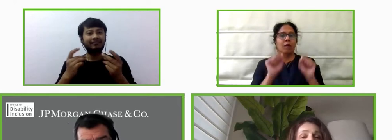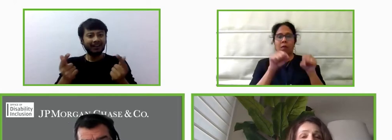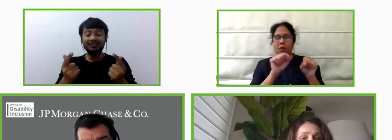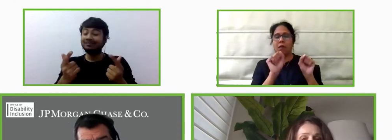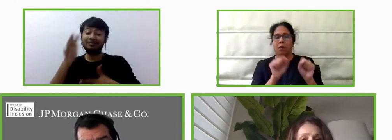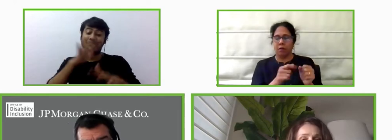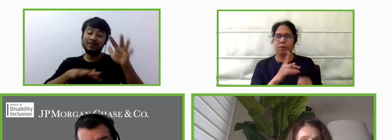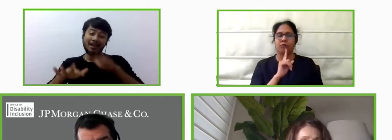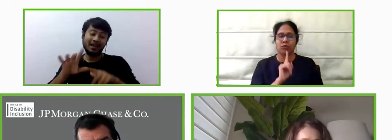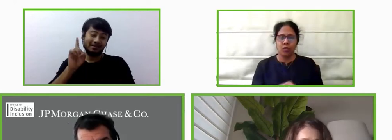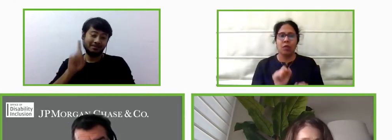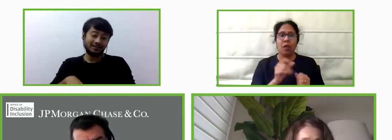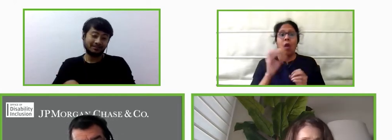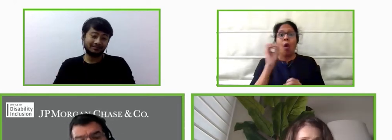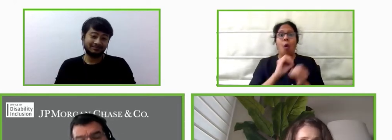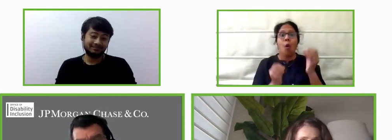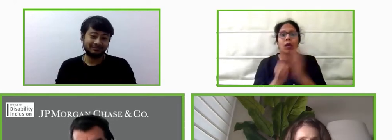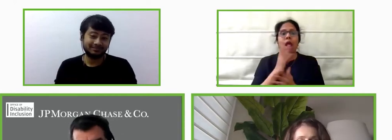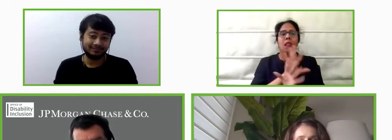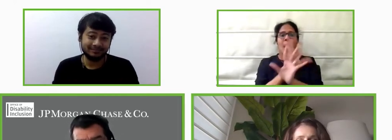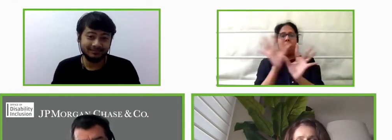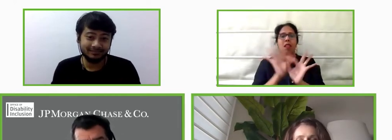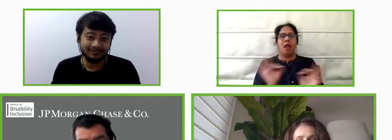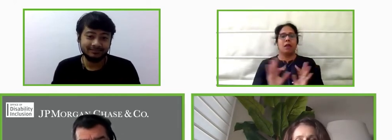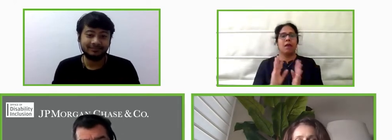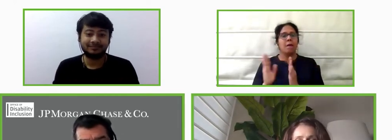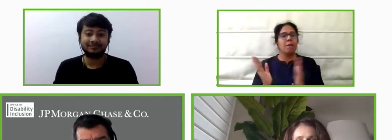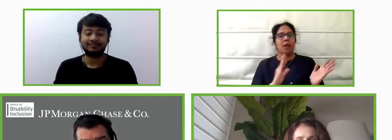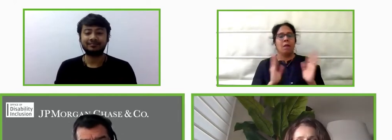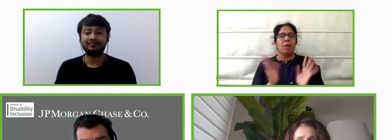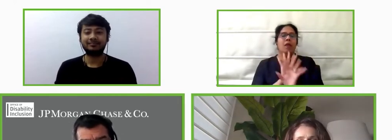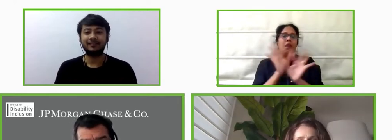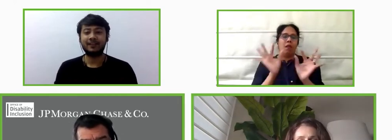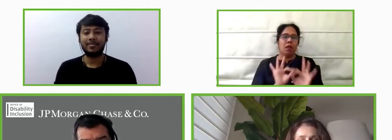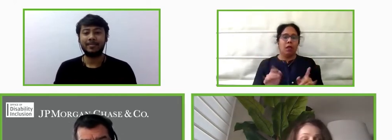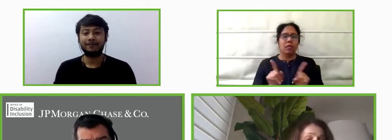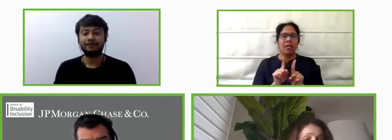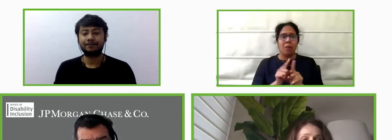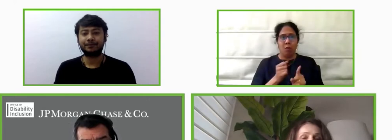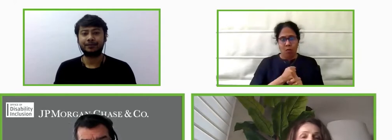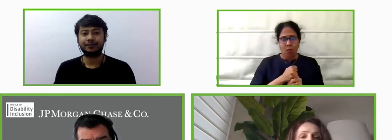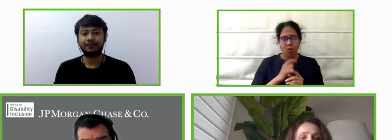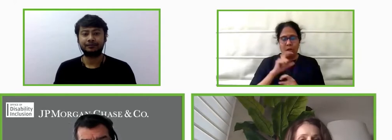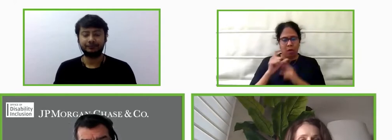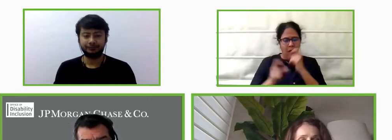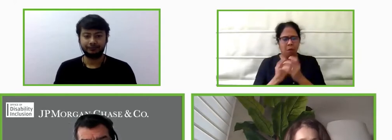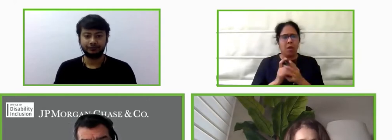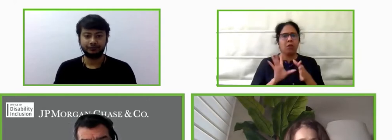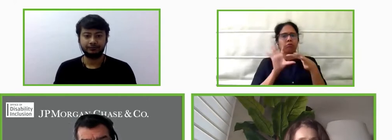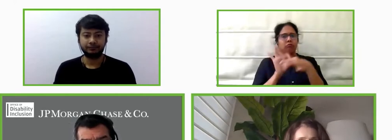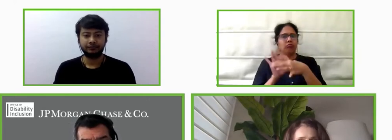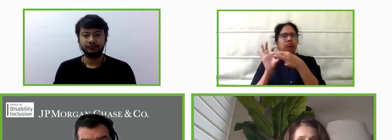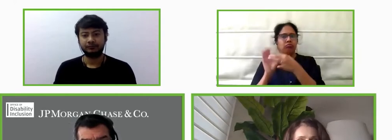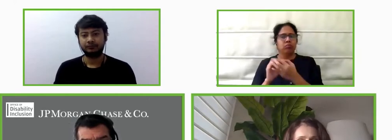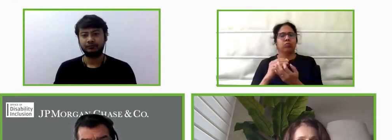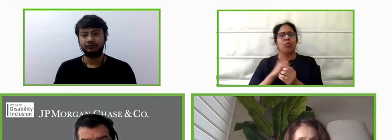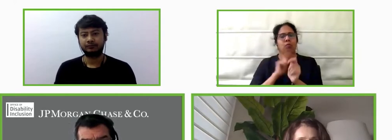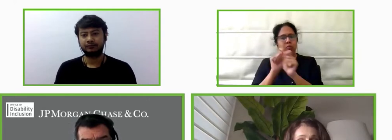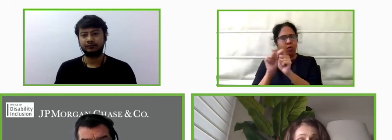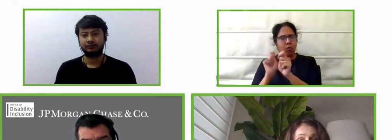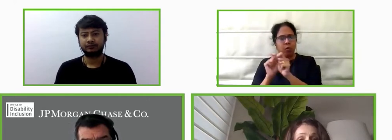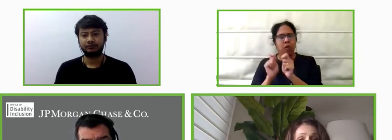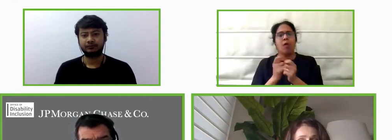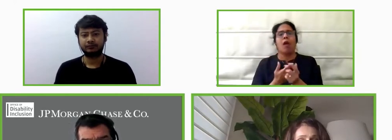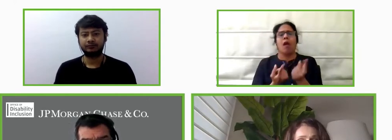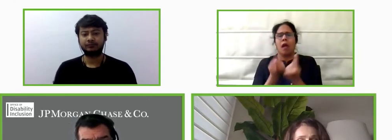about organizational readiness. At Springboard, we work with companies and conduct these organizational assessments and gap